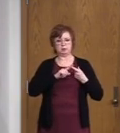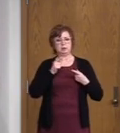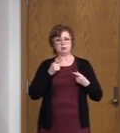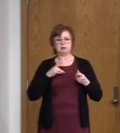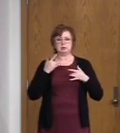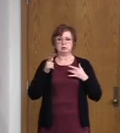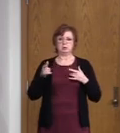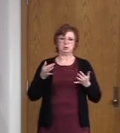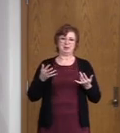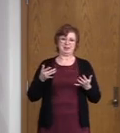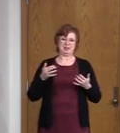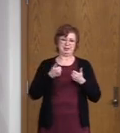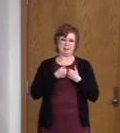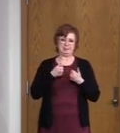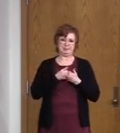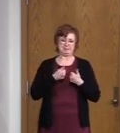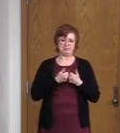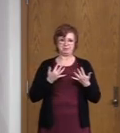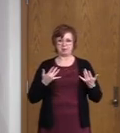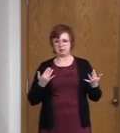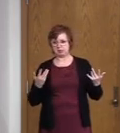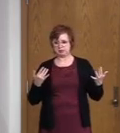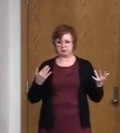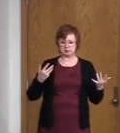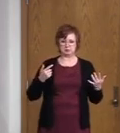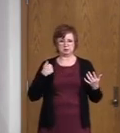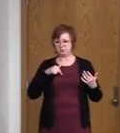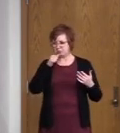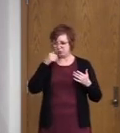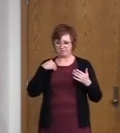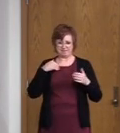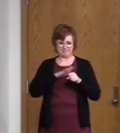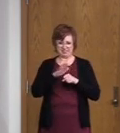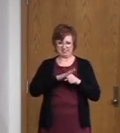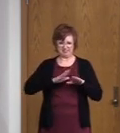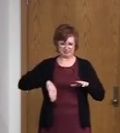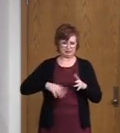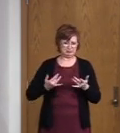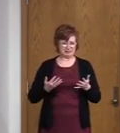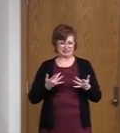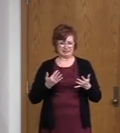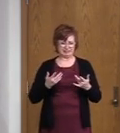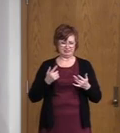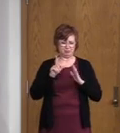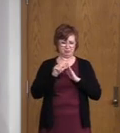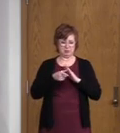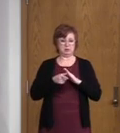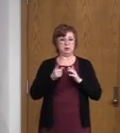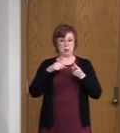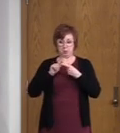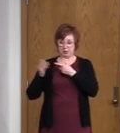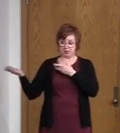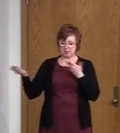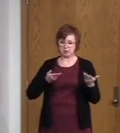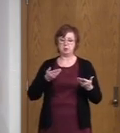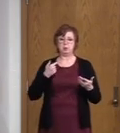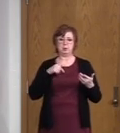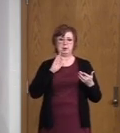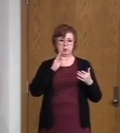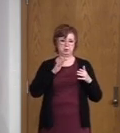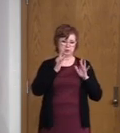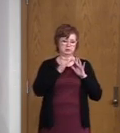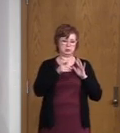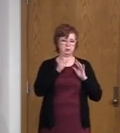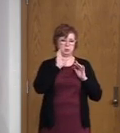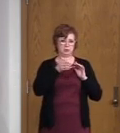they're in a holding pattern because we don't have enough vaccine. But as soon as we get that vaccine and start moving through the rest of the priority groups, will be